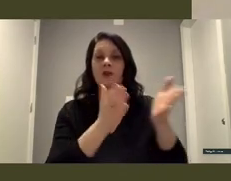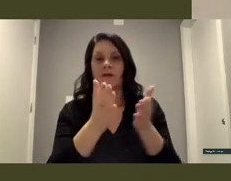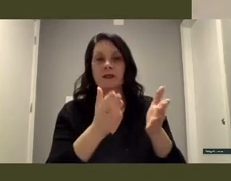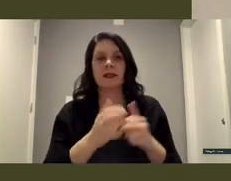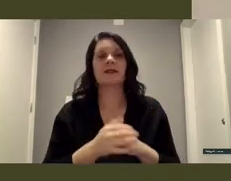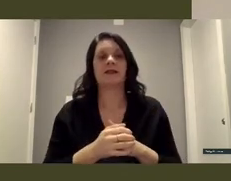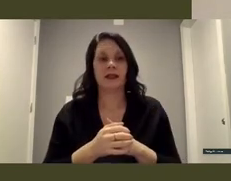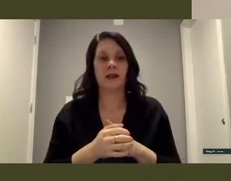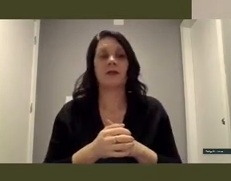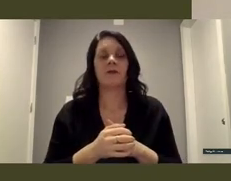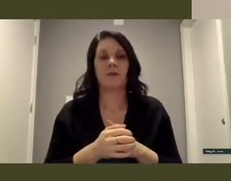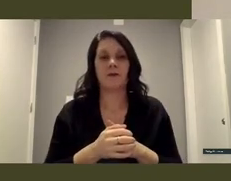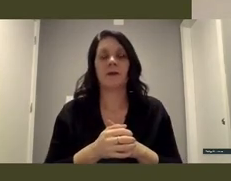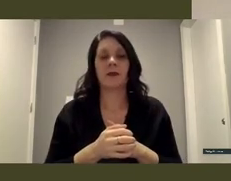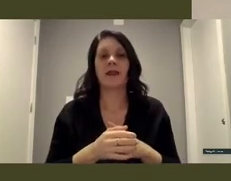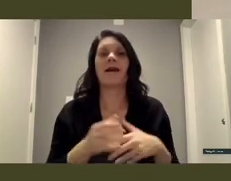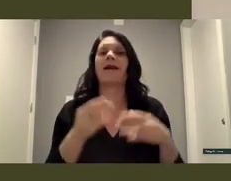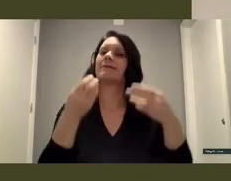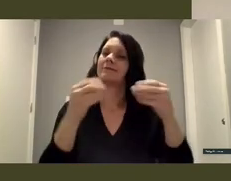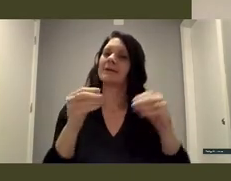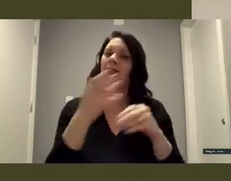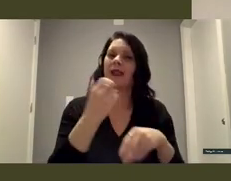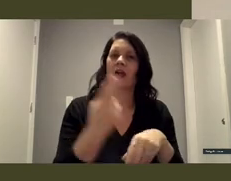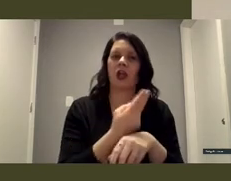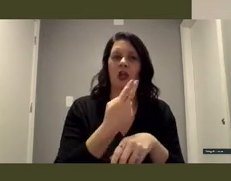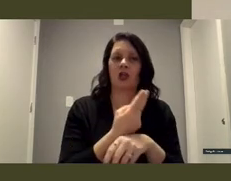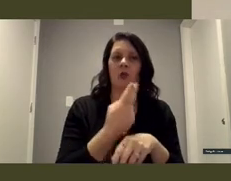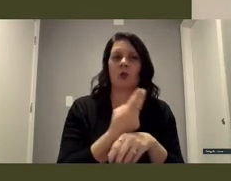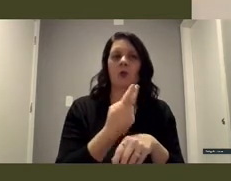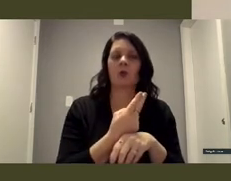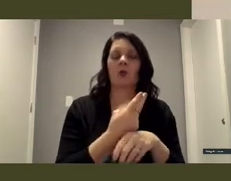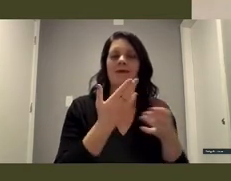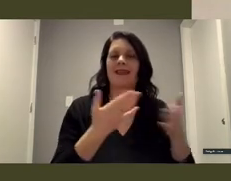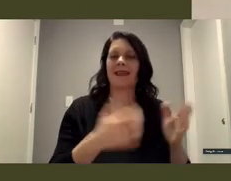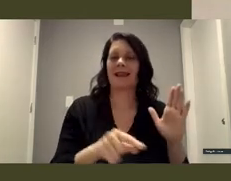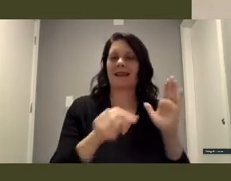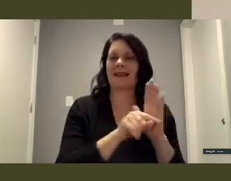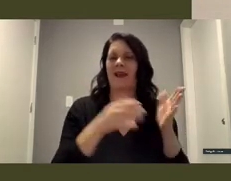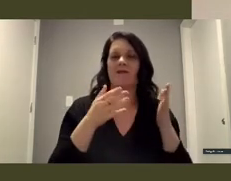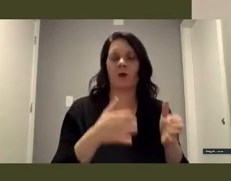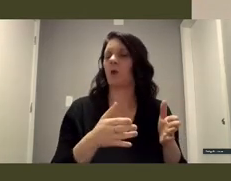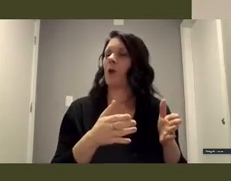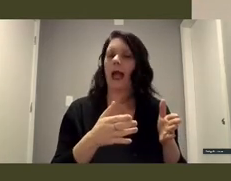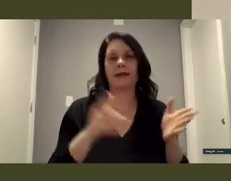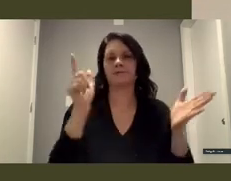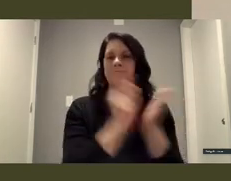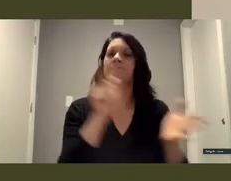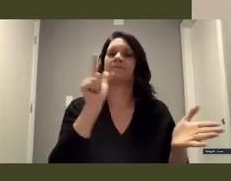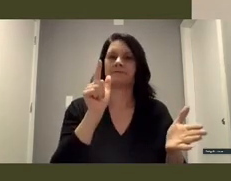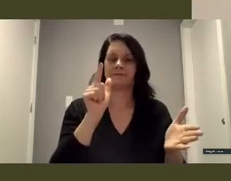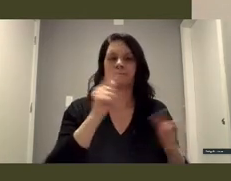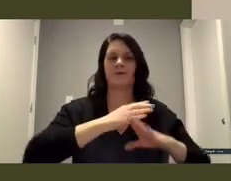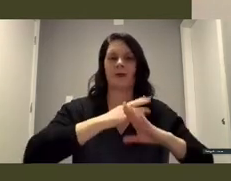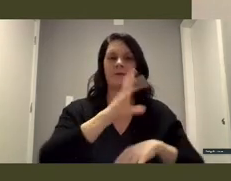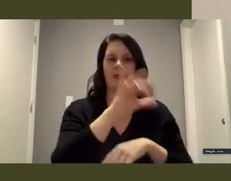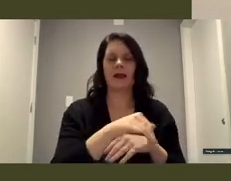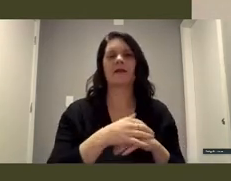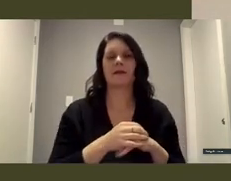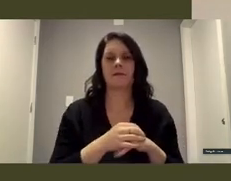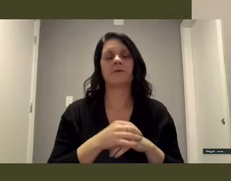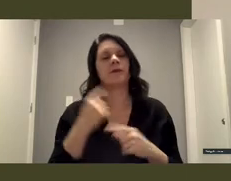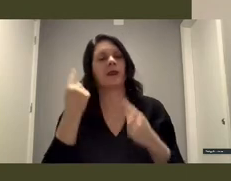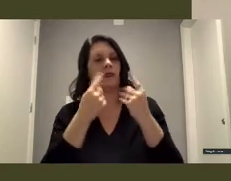and use of such in a negative way becomes prohibitive. You know, that's one way of thinking about this.